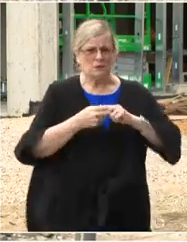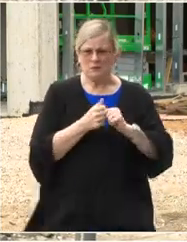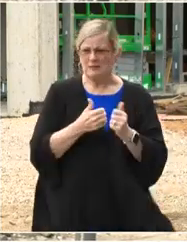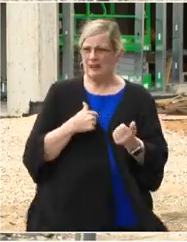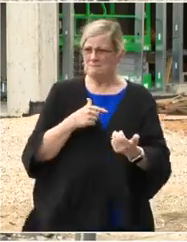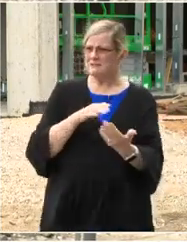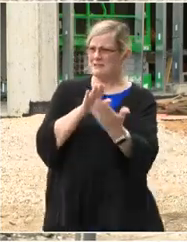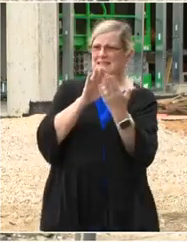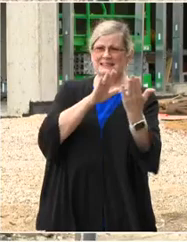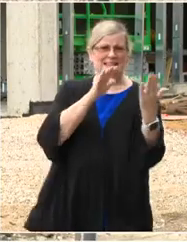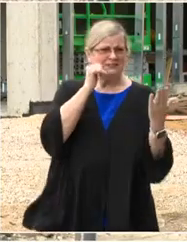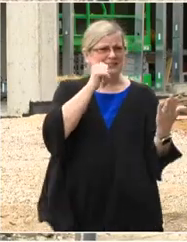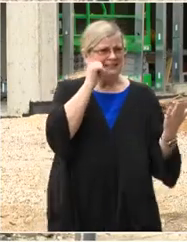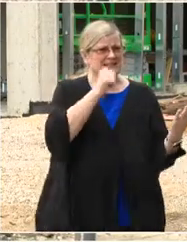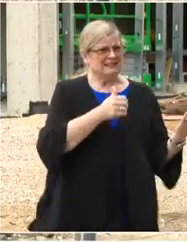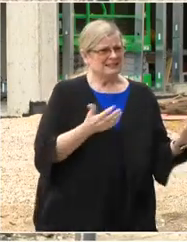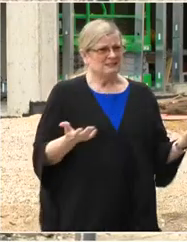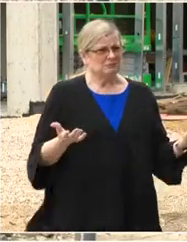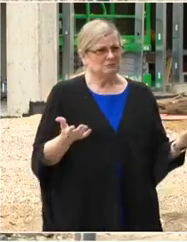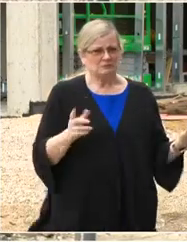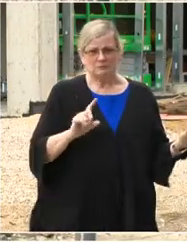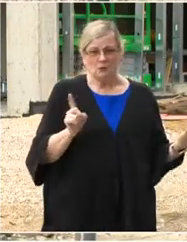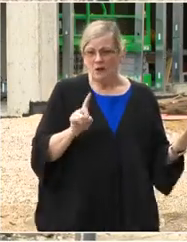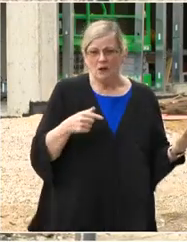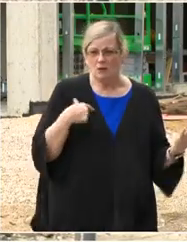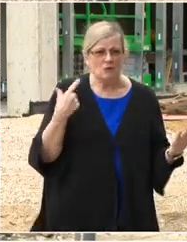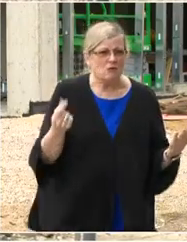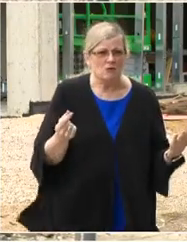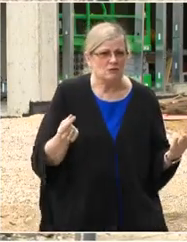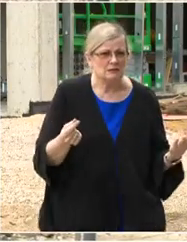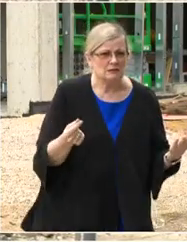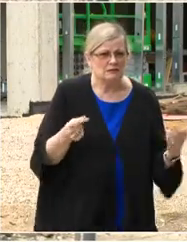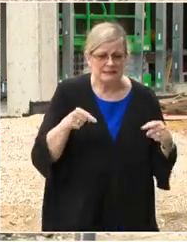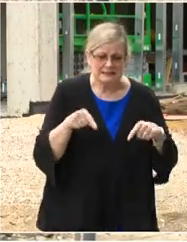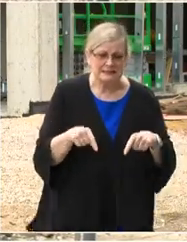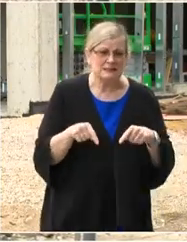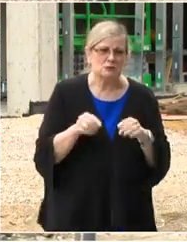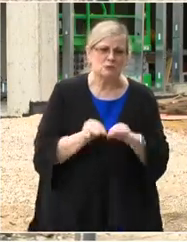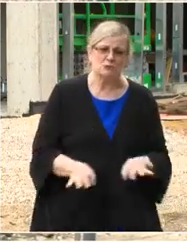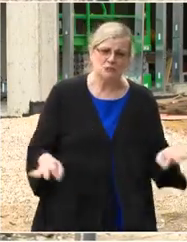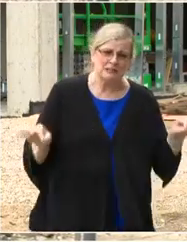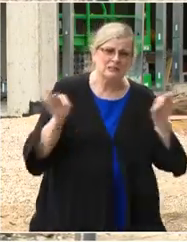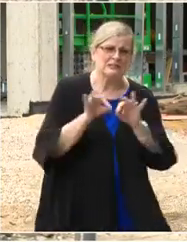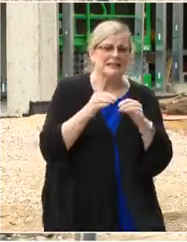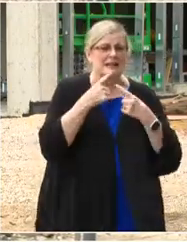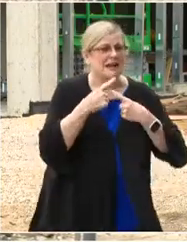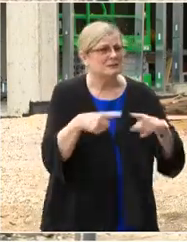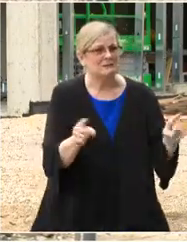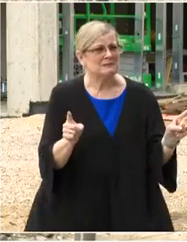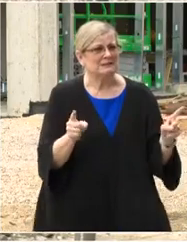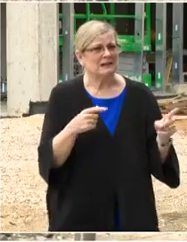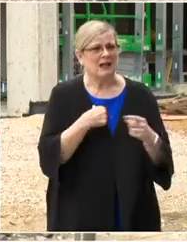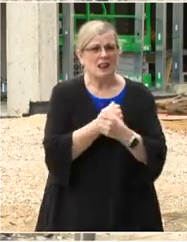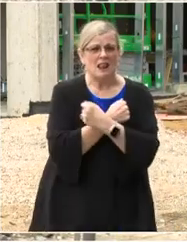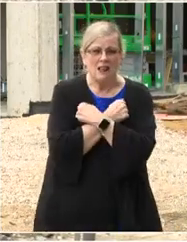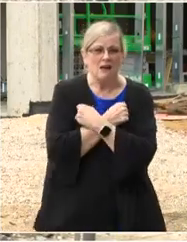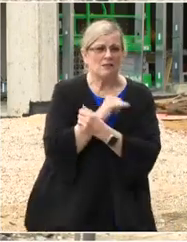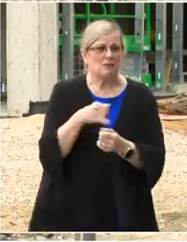the city? This is a very precious announcement. I love that we are talking